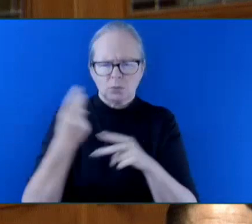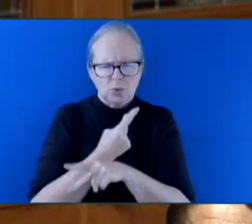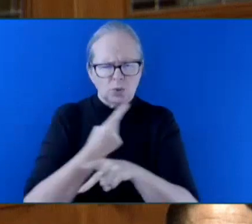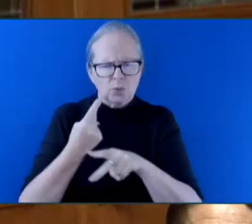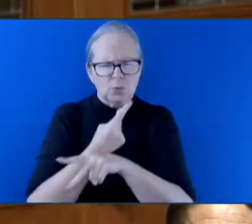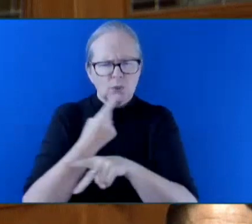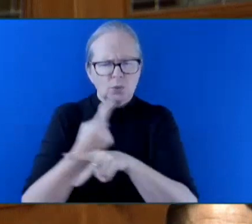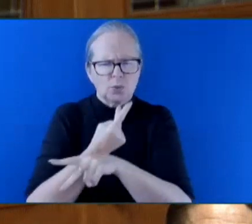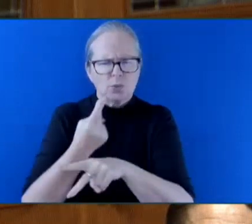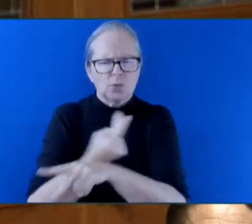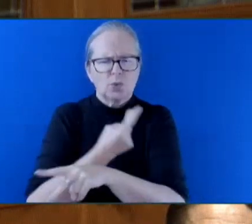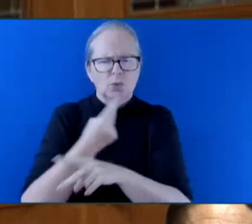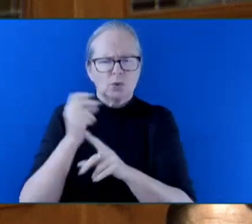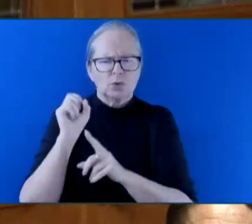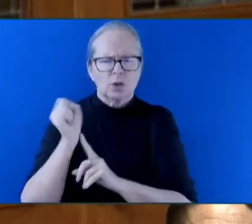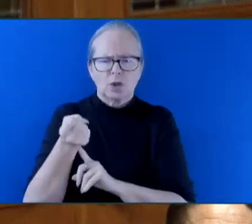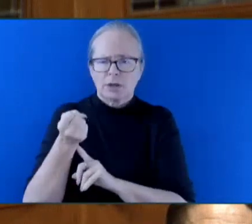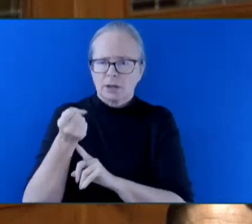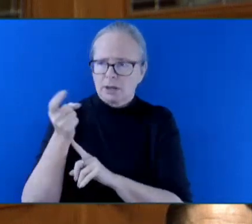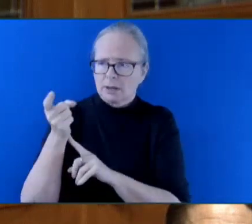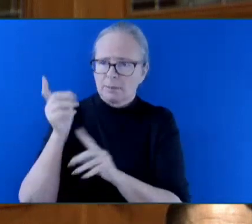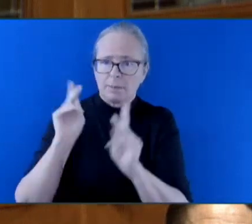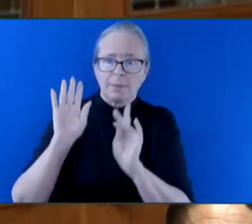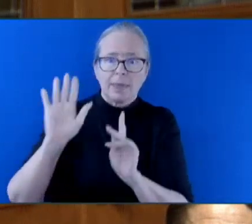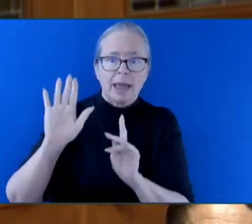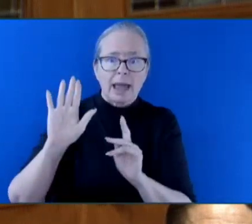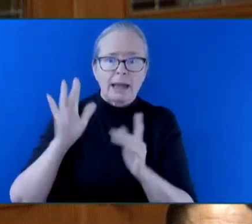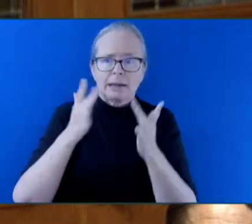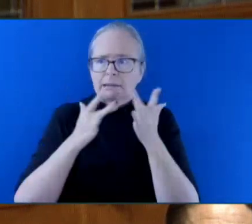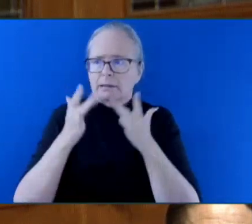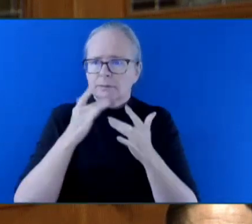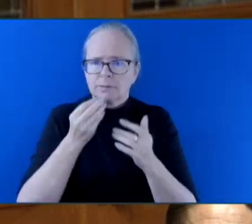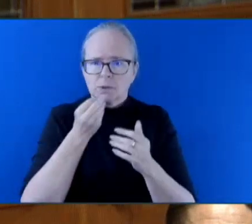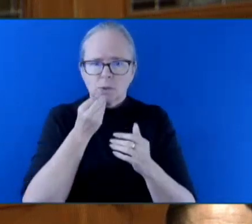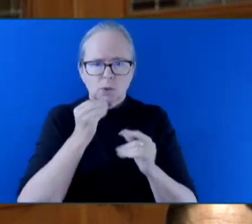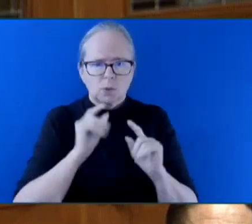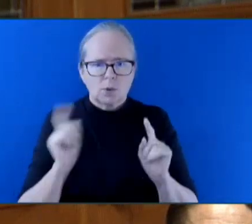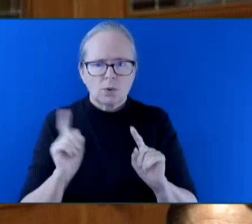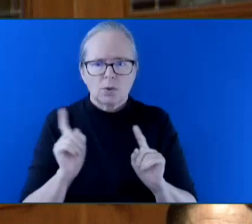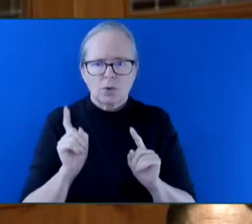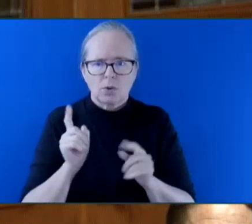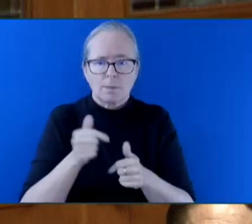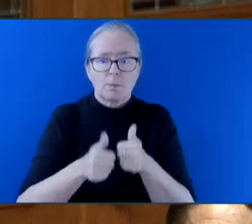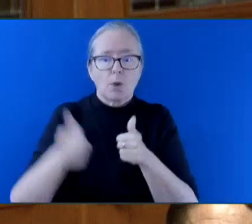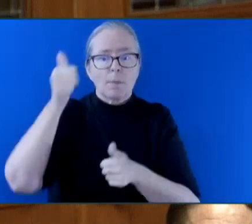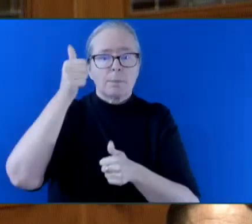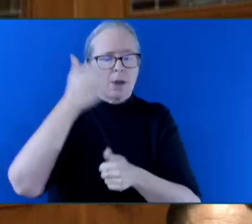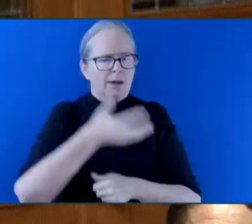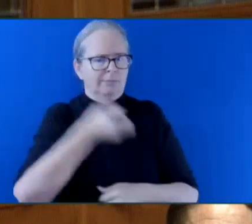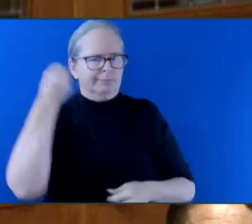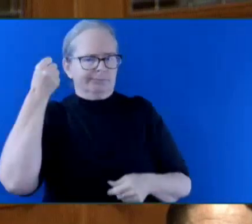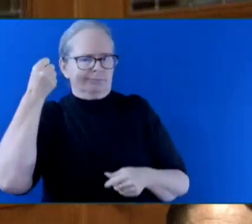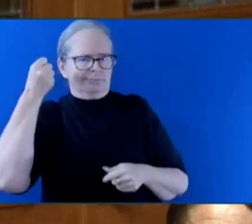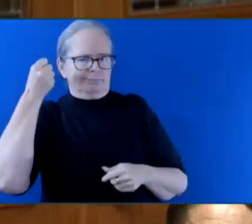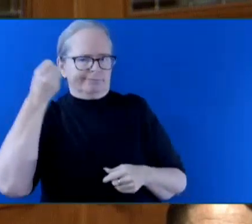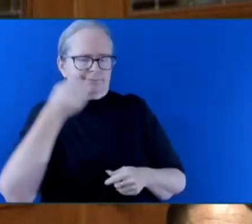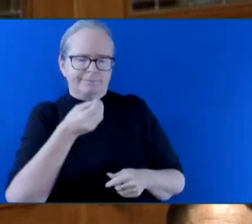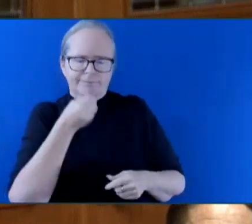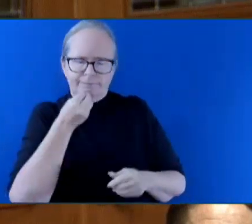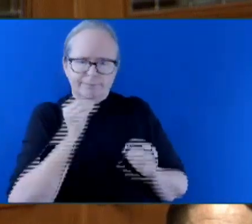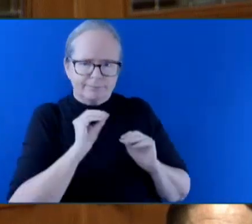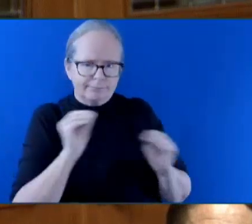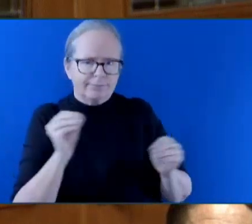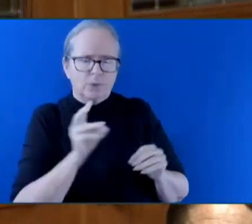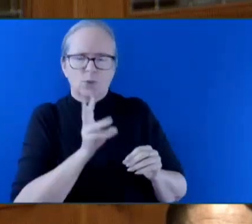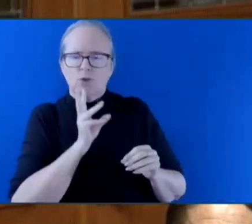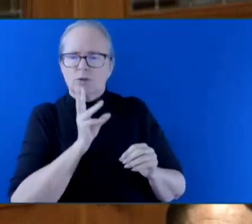Withholding of food, water, healthcare, and other essential supplies is contrary to both moral justice and international law.